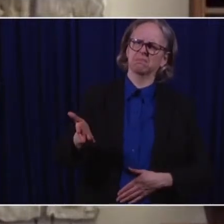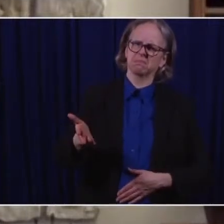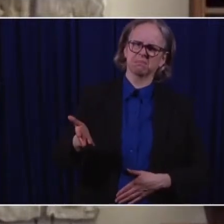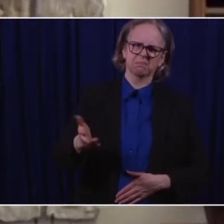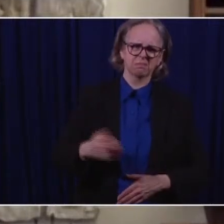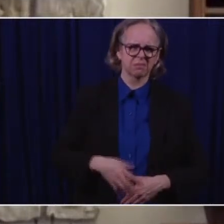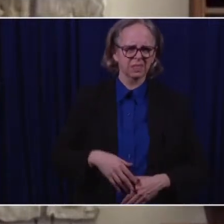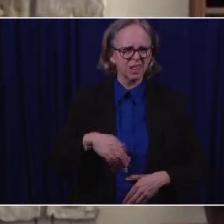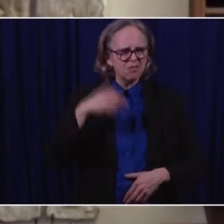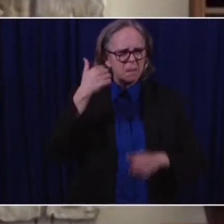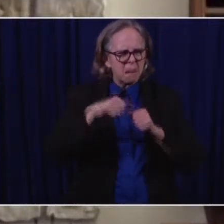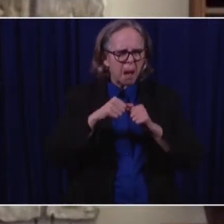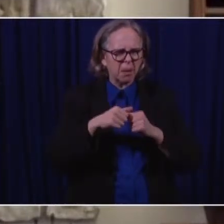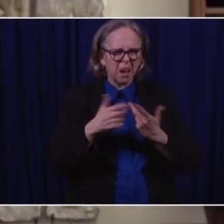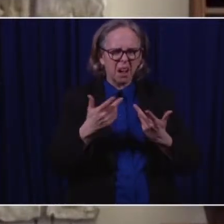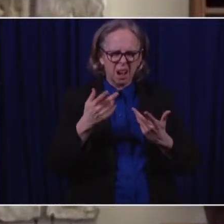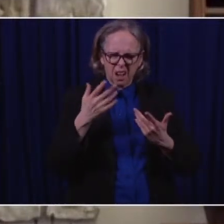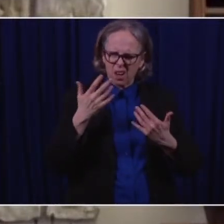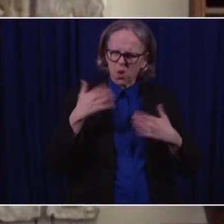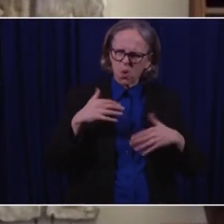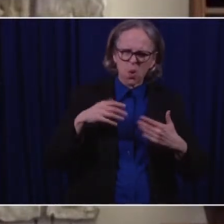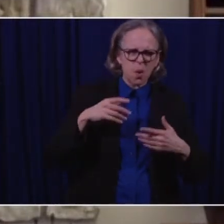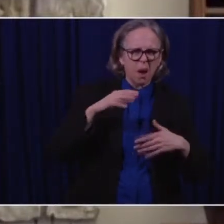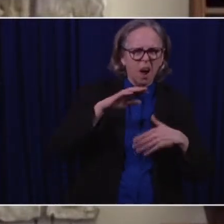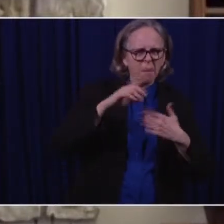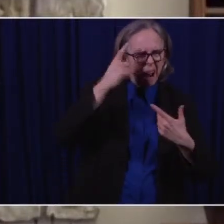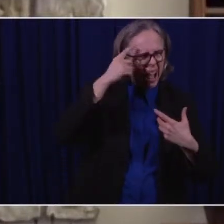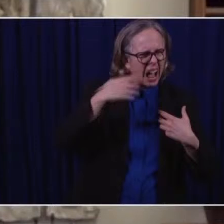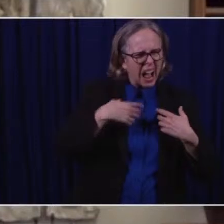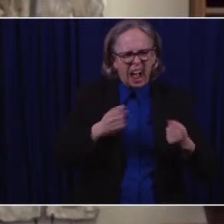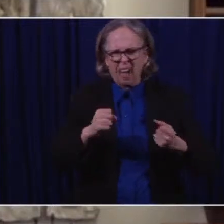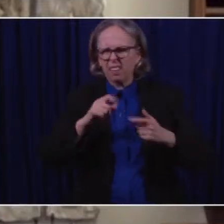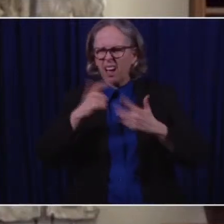add that anybody in the school that wants to can be vaccinated.